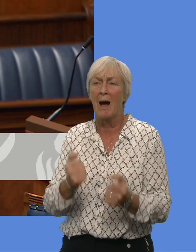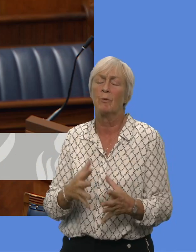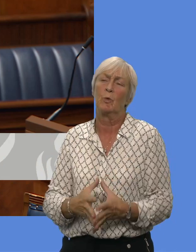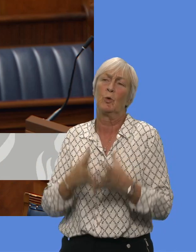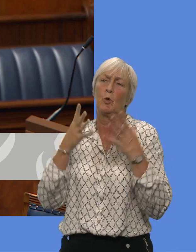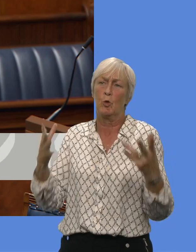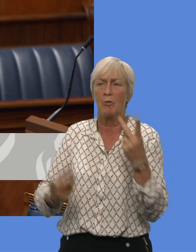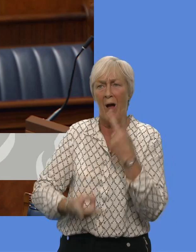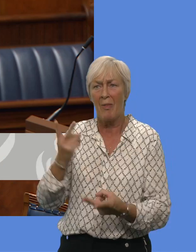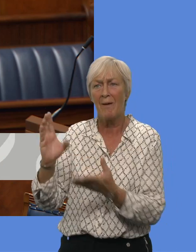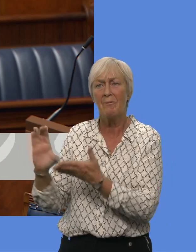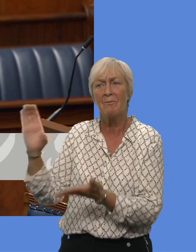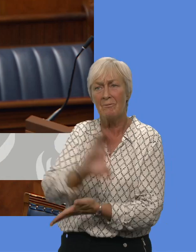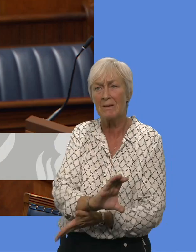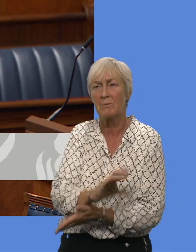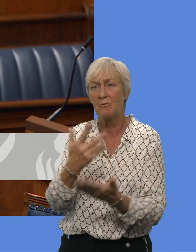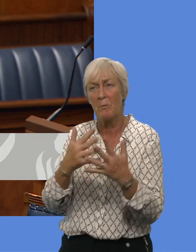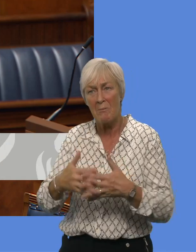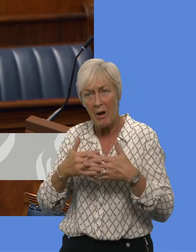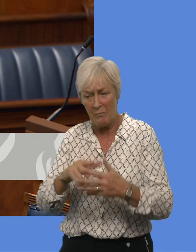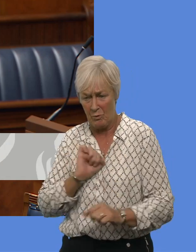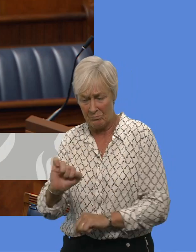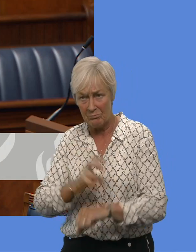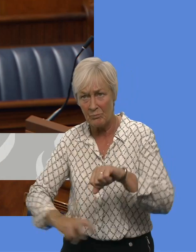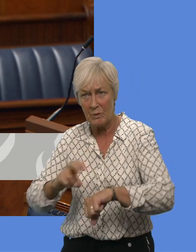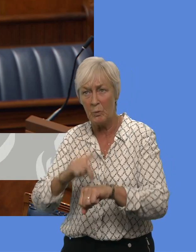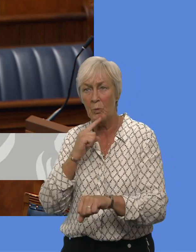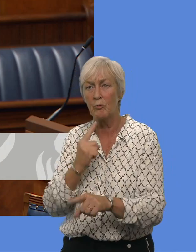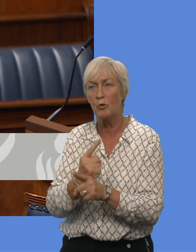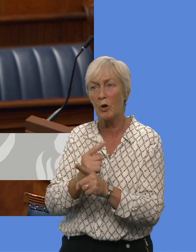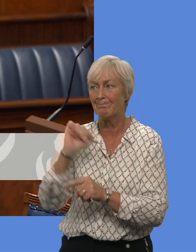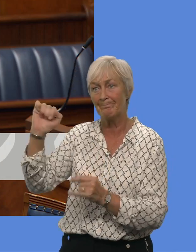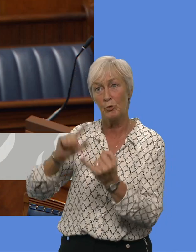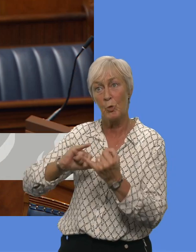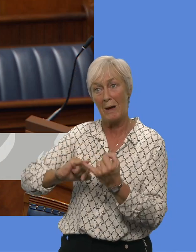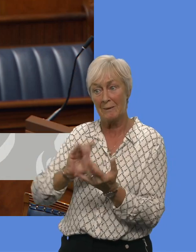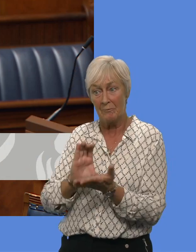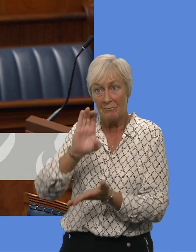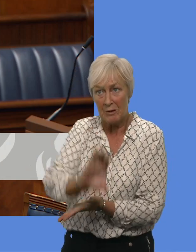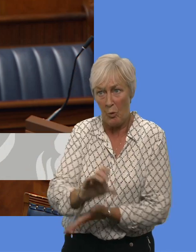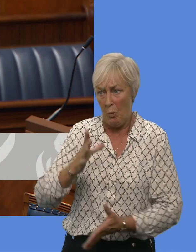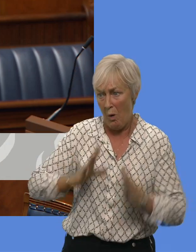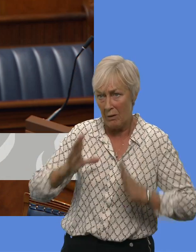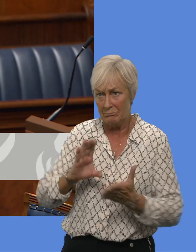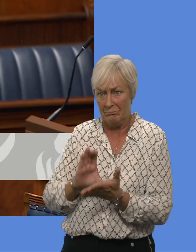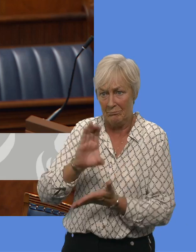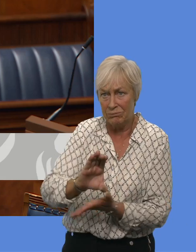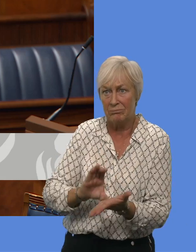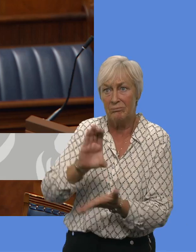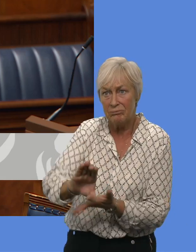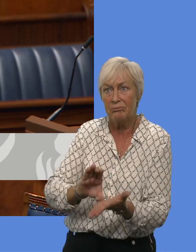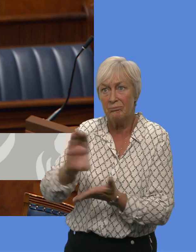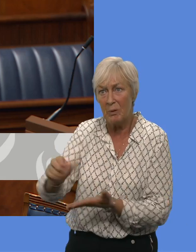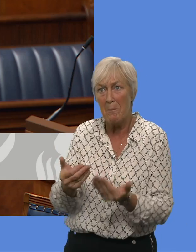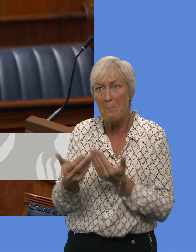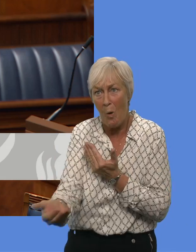direct investment from the US to Northern Ireland, and when we speak to US investors, they want to invest more. And